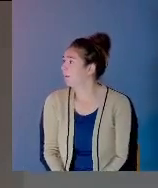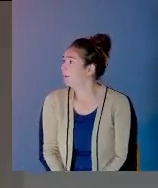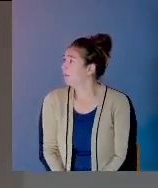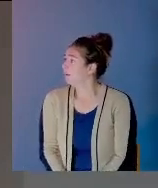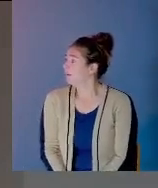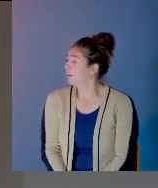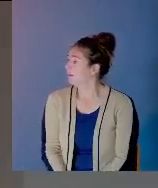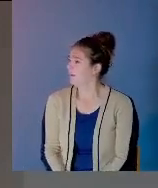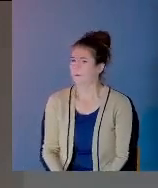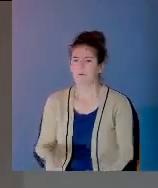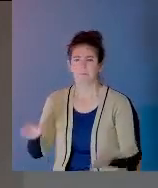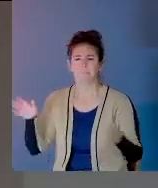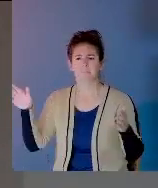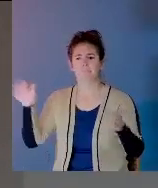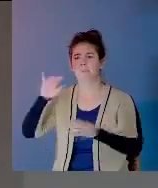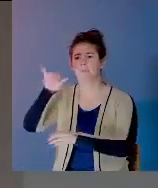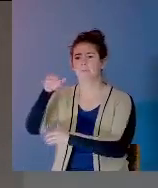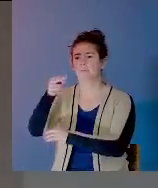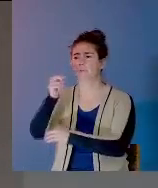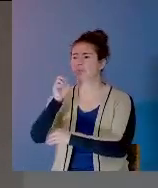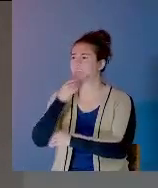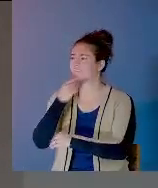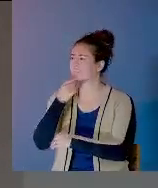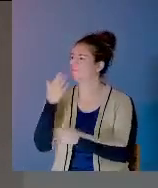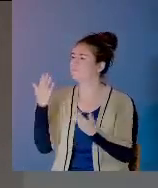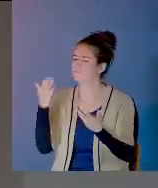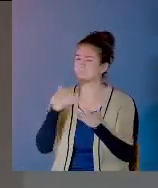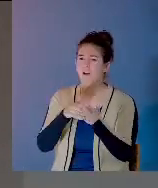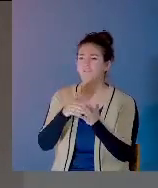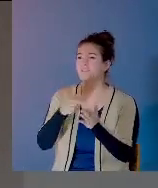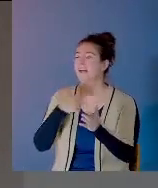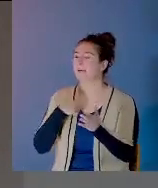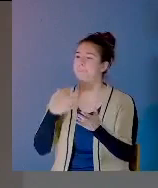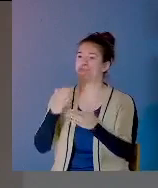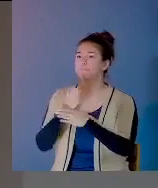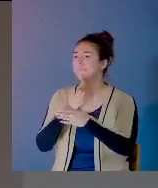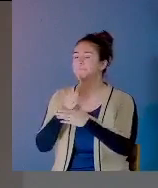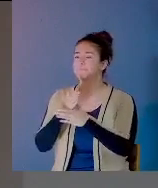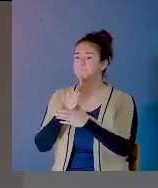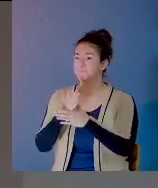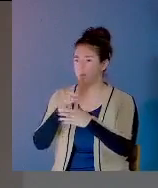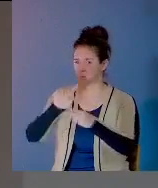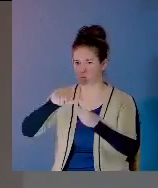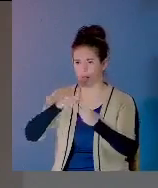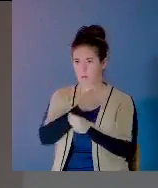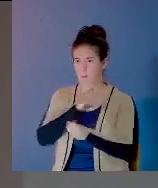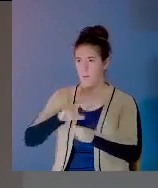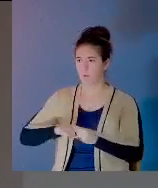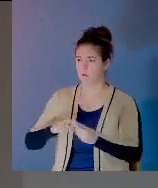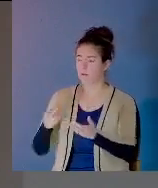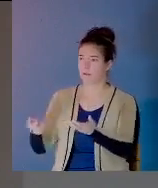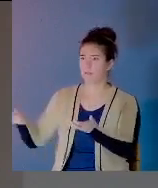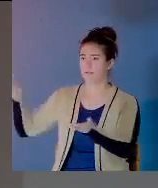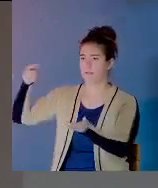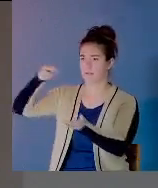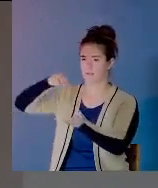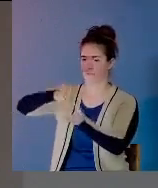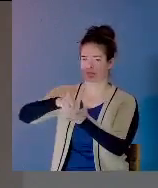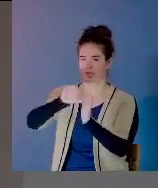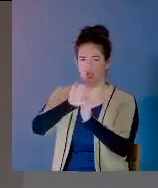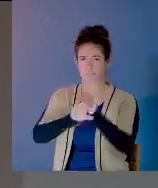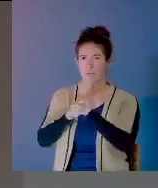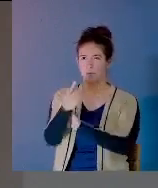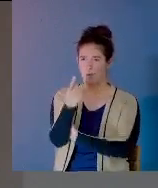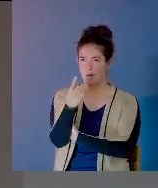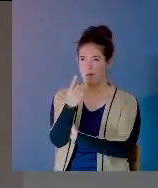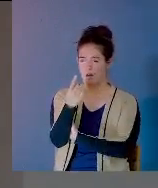You know, I often share that when the Lord replaced him, when the Lord ascended in Acts chapter 1 and verse number 8,